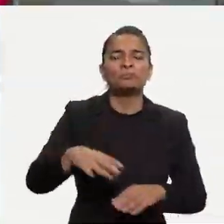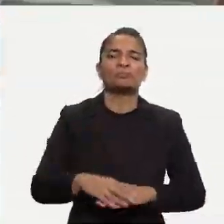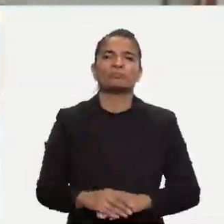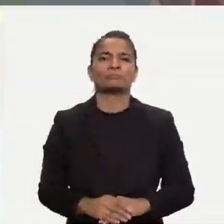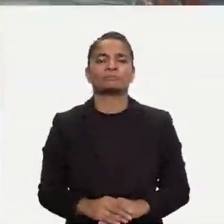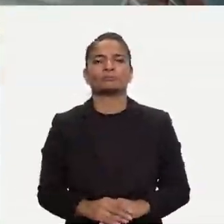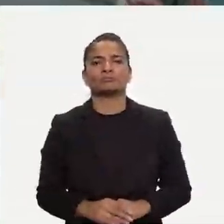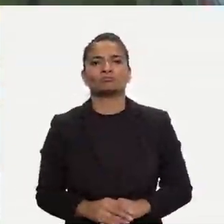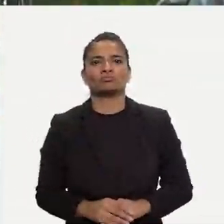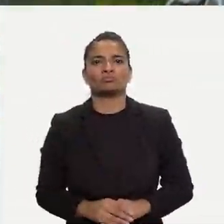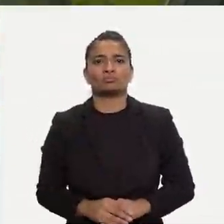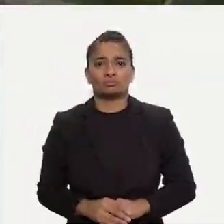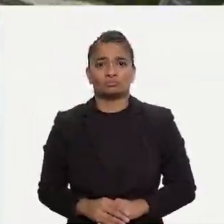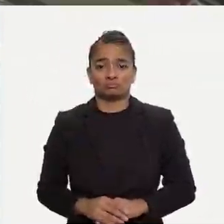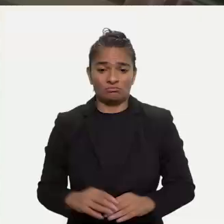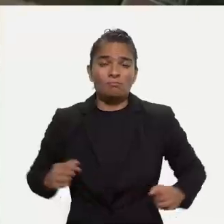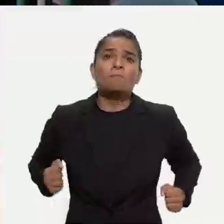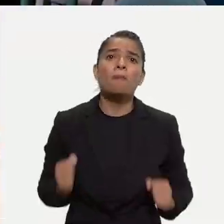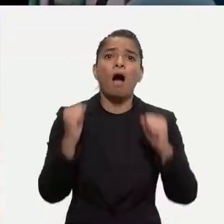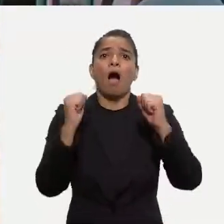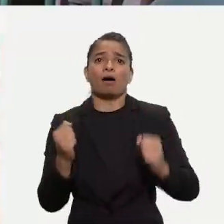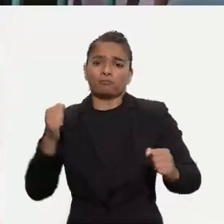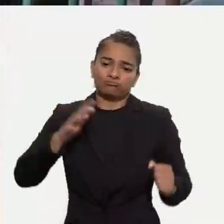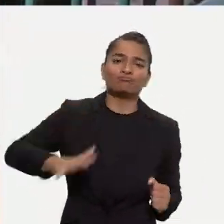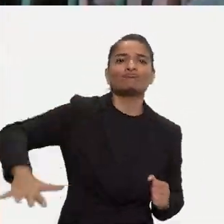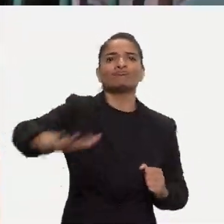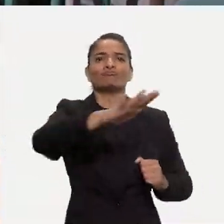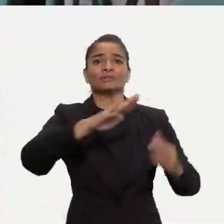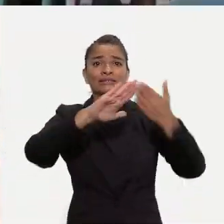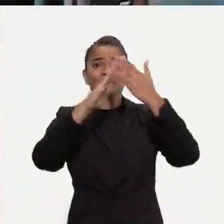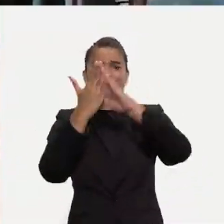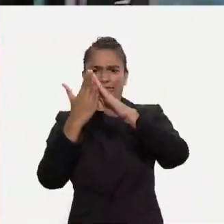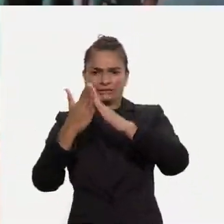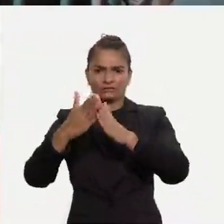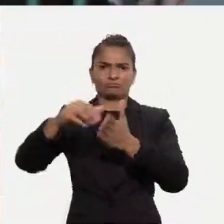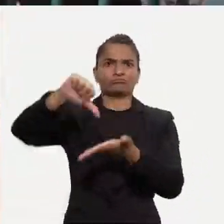look as to our site visit yesterday.